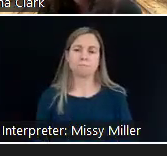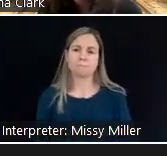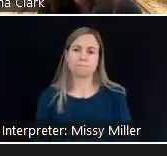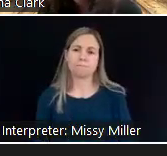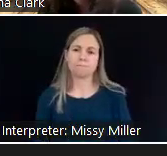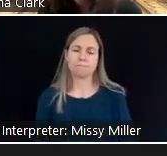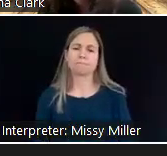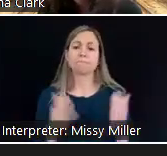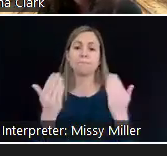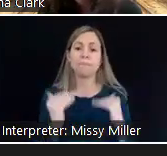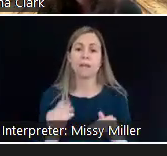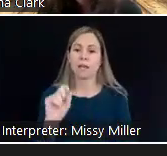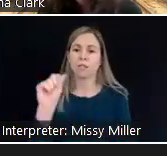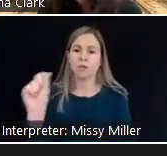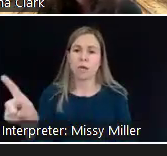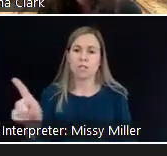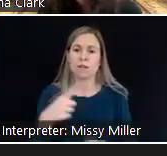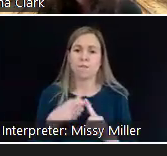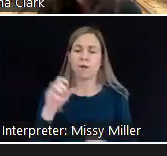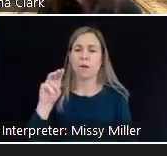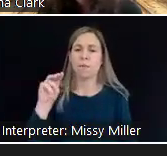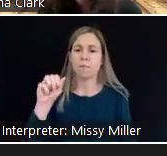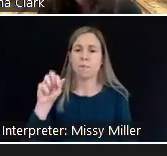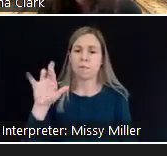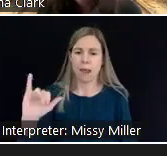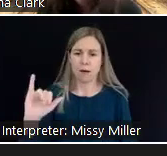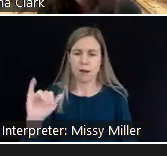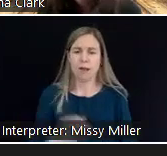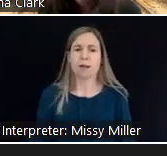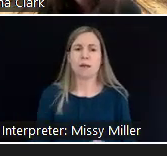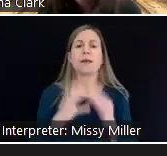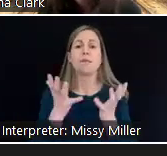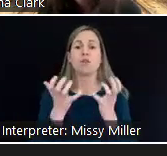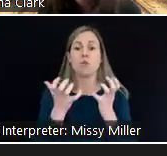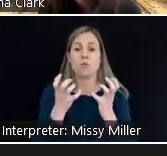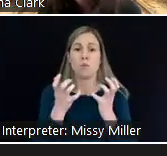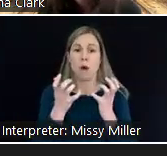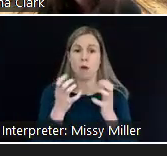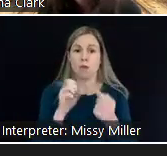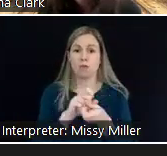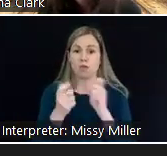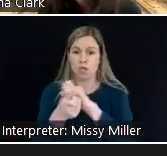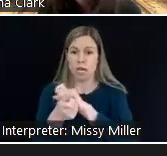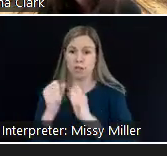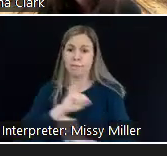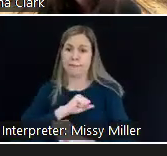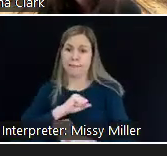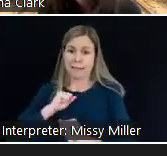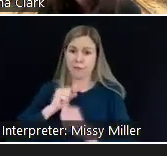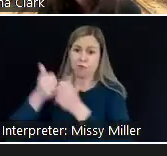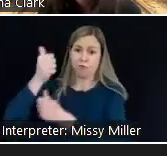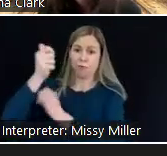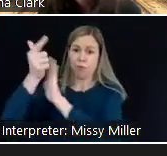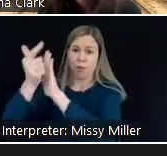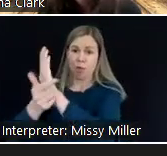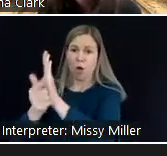This question is from Mary. If you want to make changes to the statutes regarding the waivers,